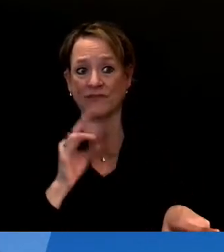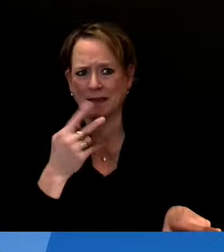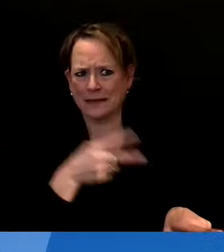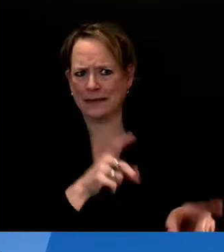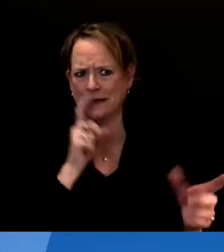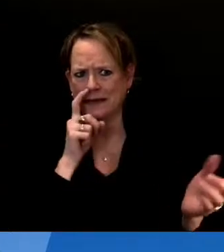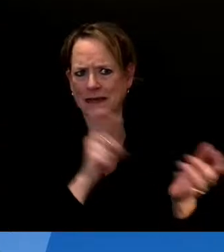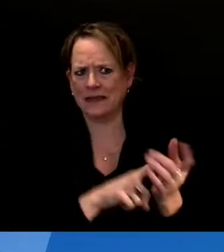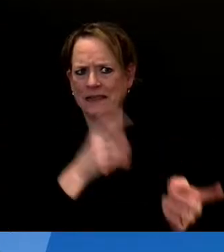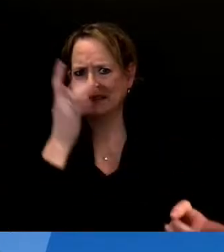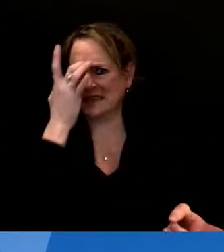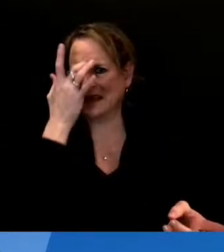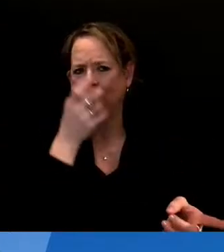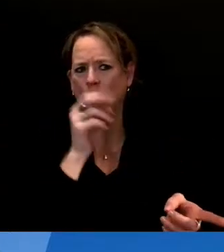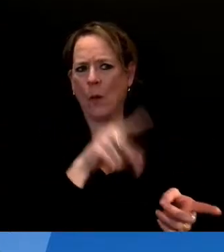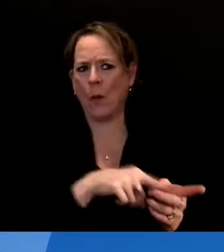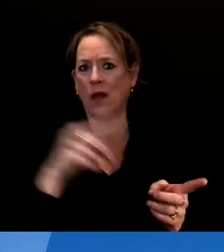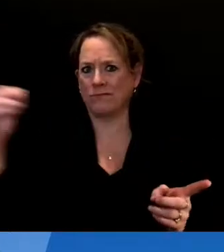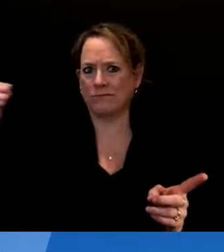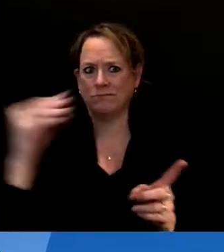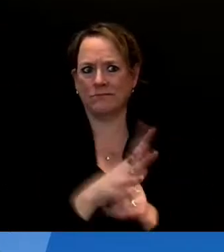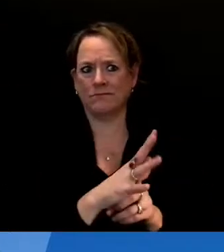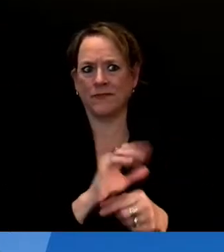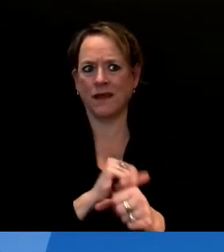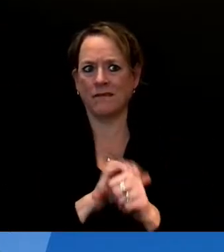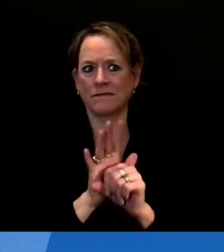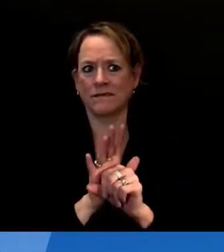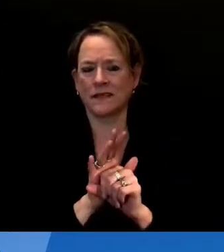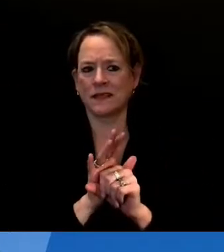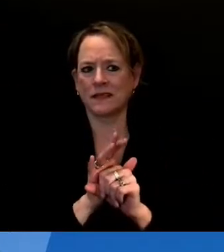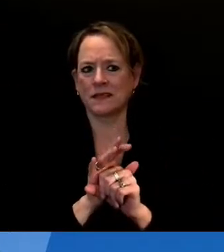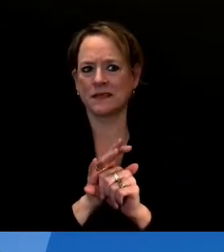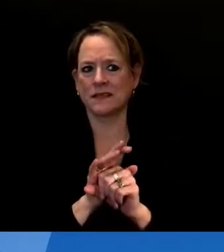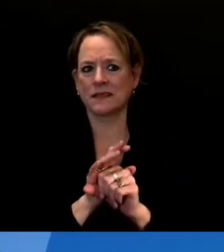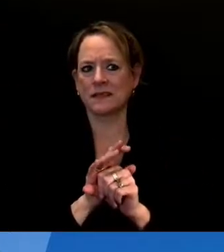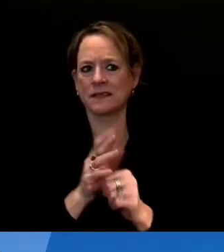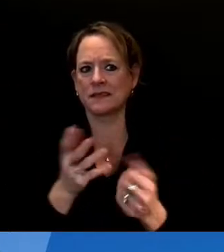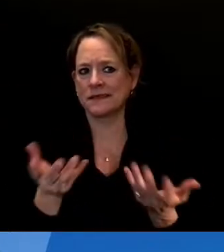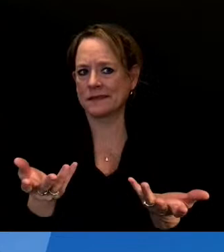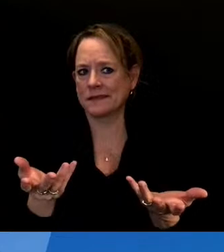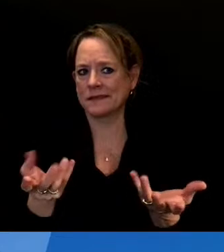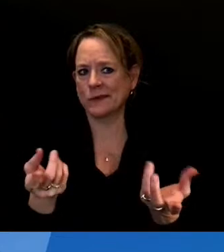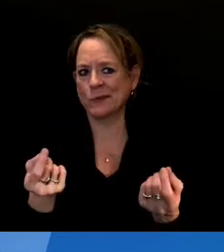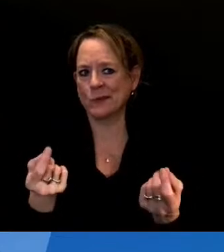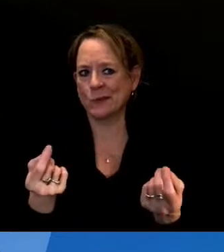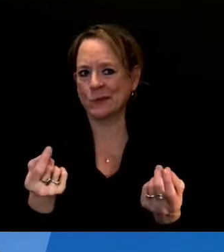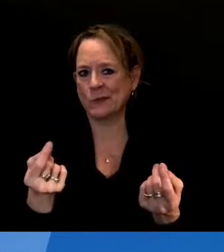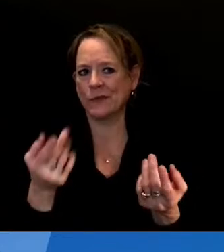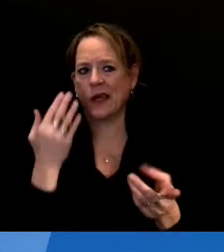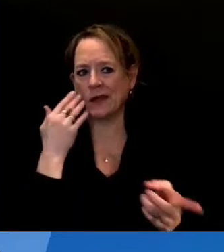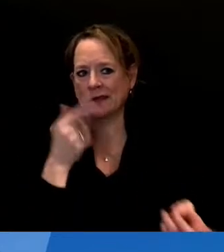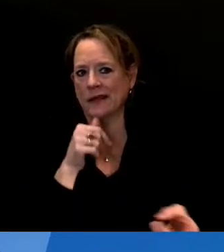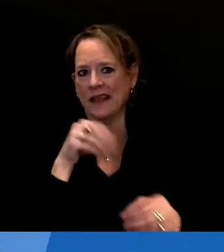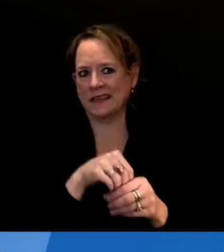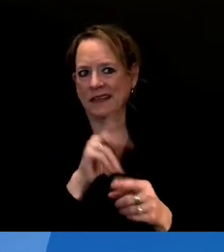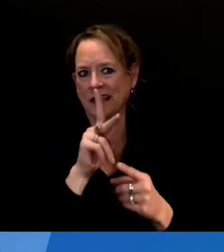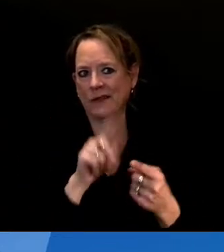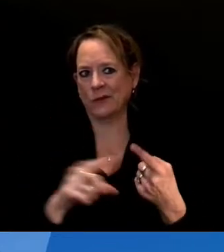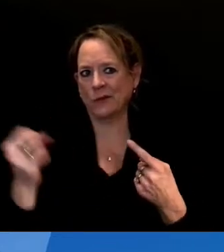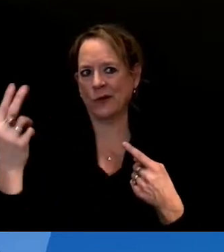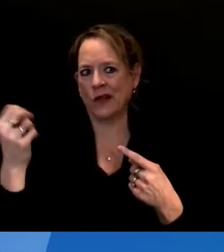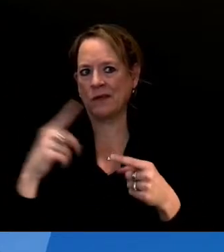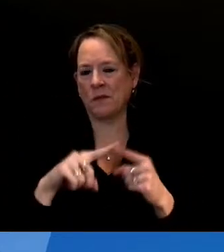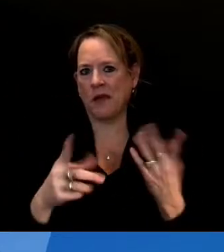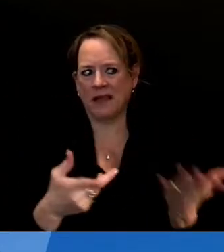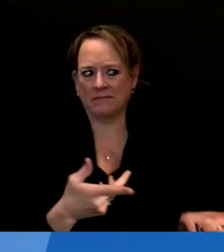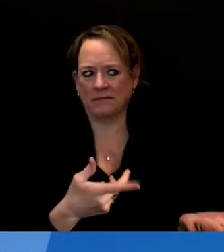their childcare providers are not participating in the state program, are there ways that they should try to access testing, knowing as we do that hospital systems